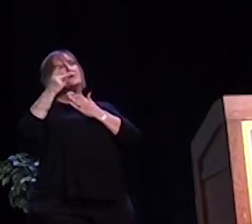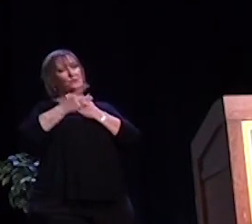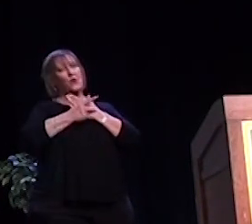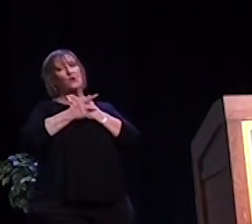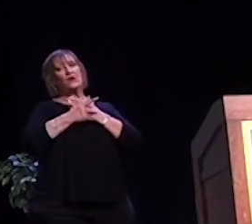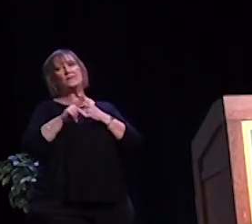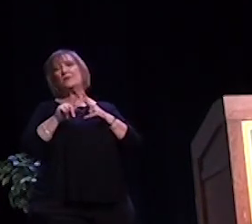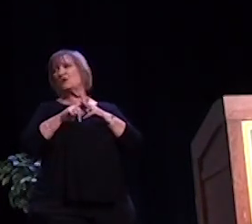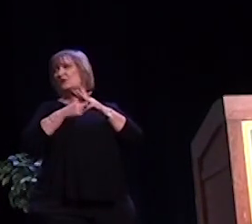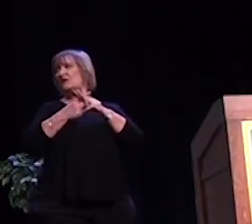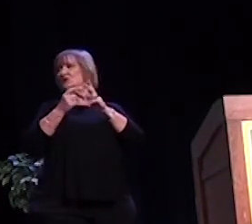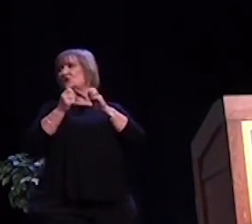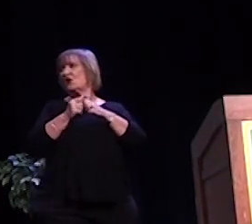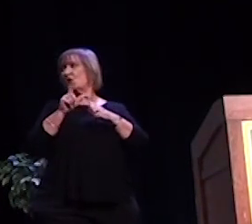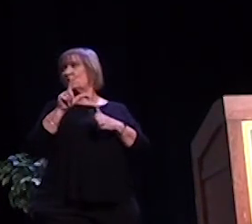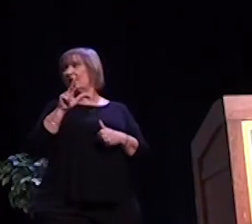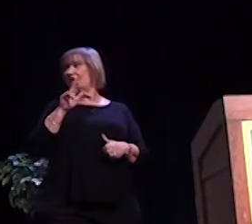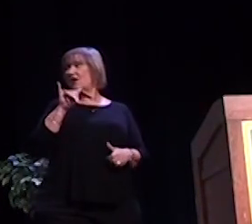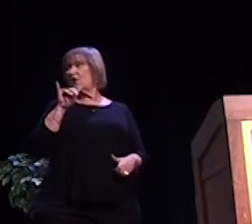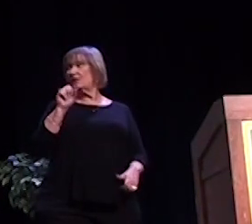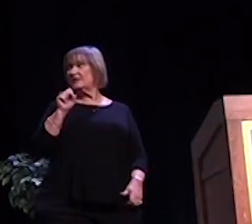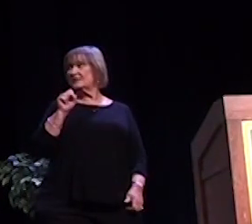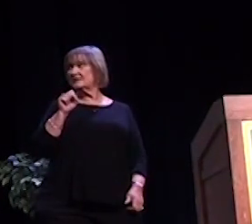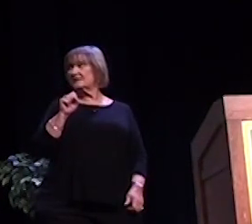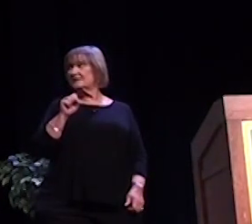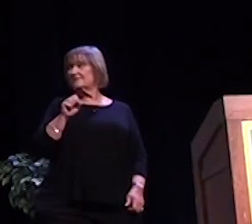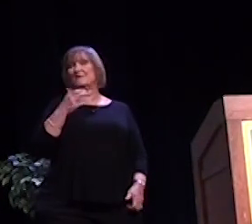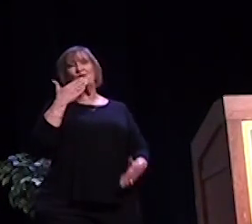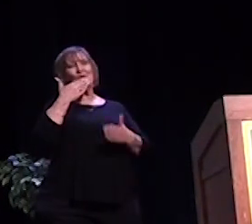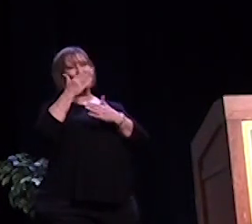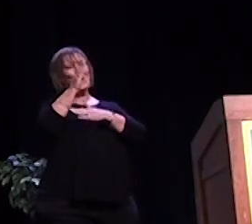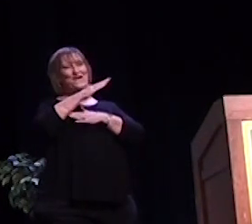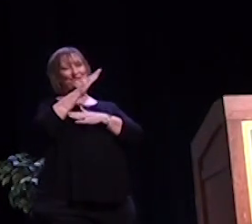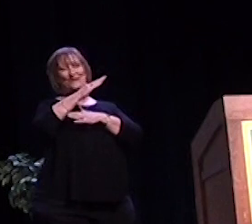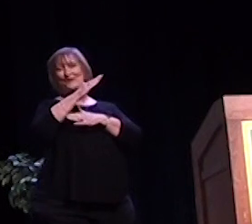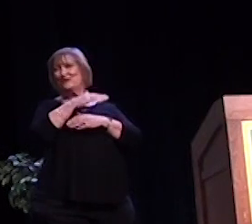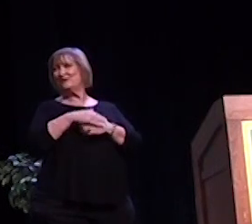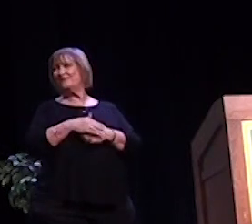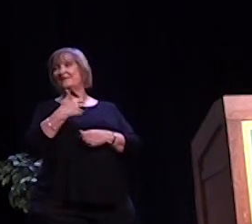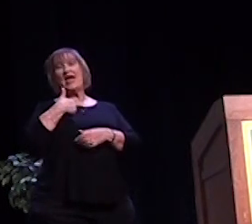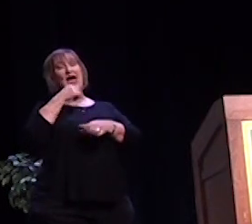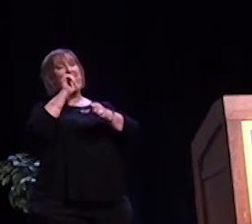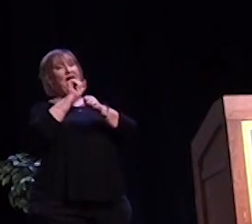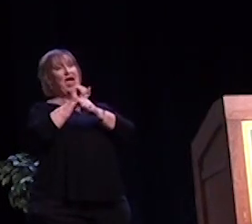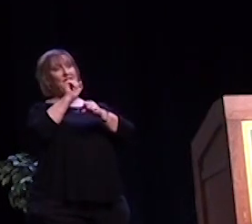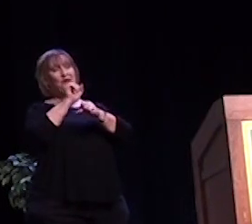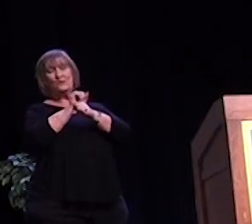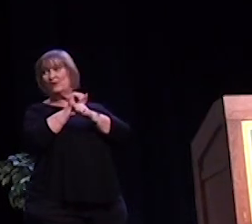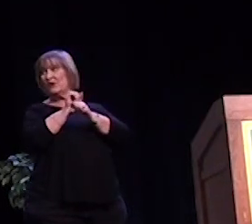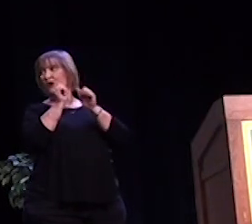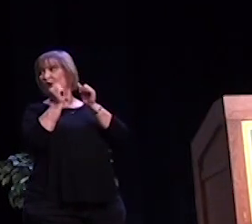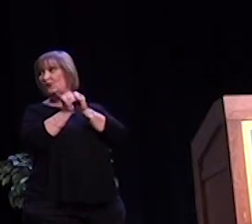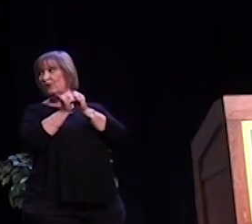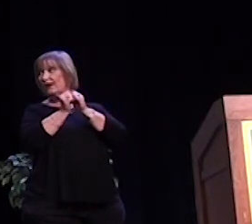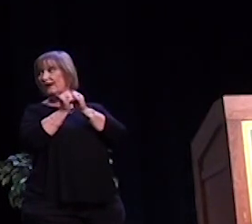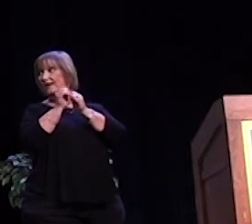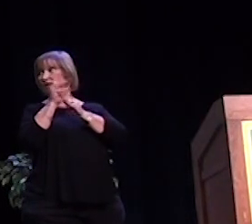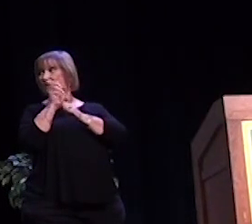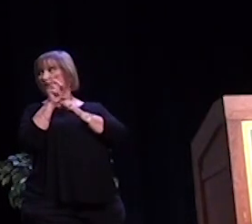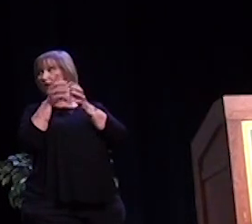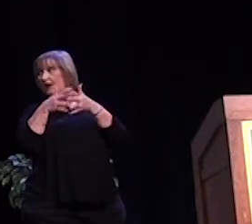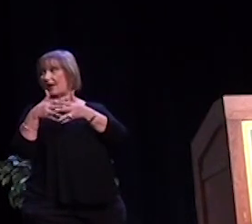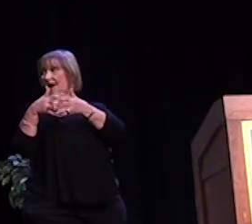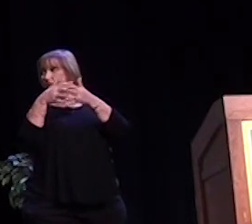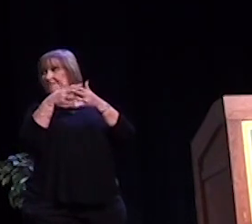with Laura Salinas. Good afternoon, everyone. I work with Grow America, formerly the